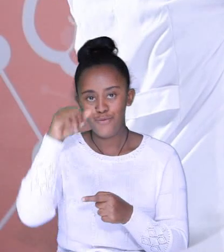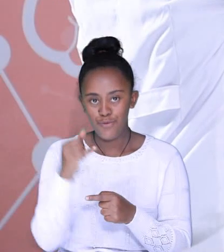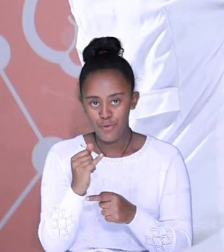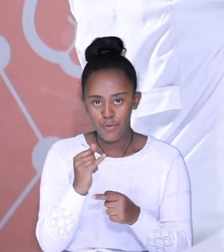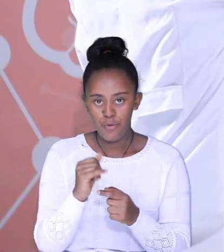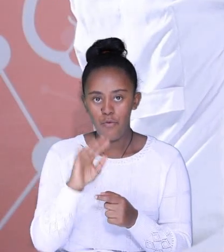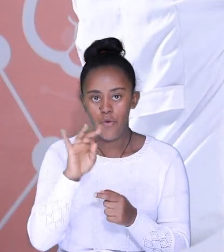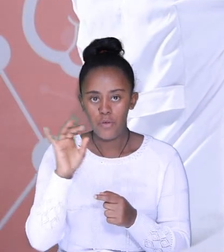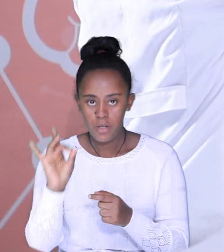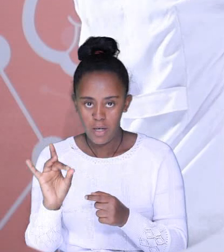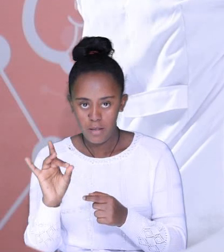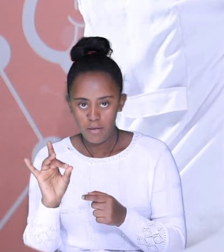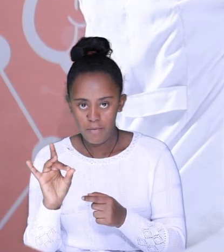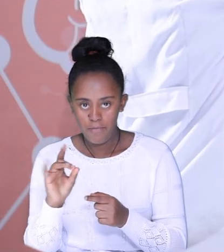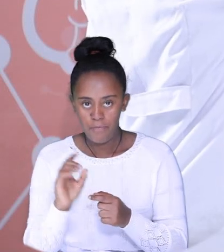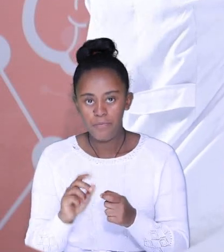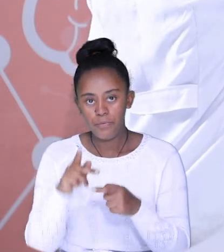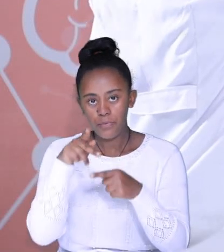48